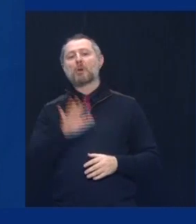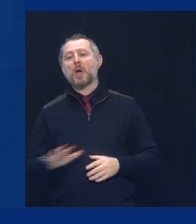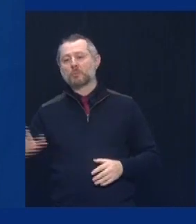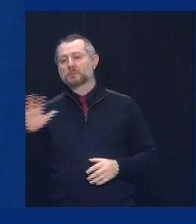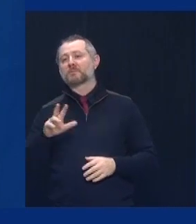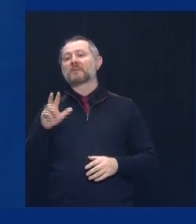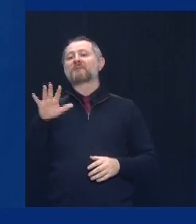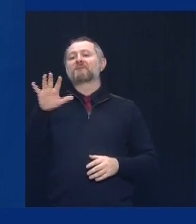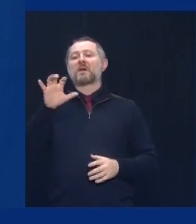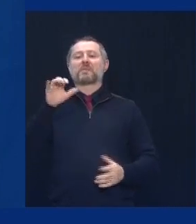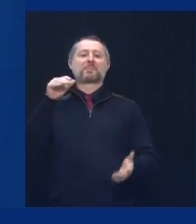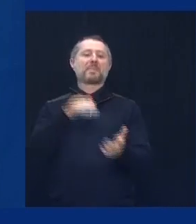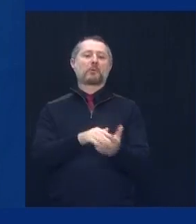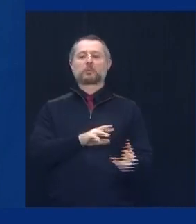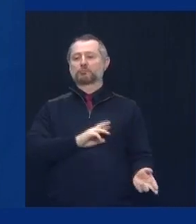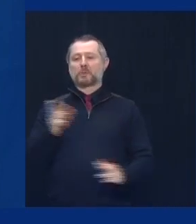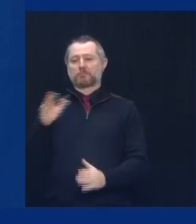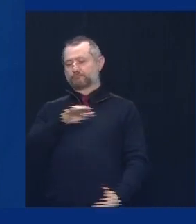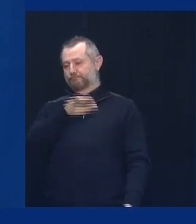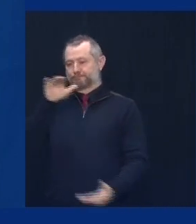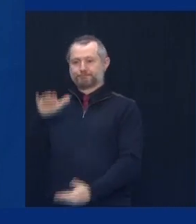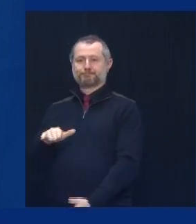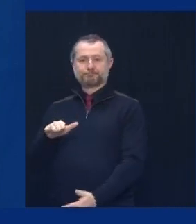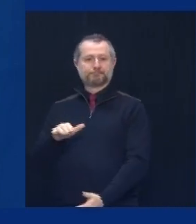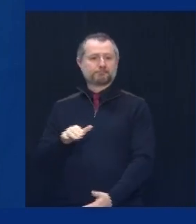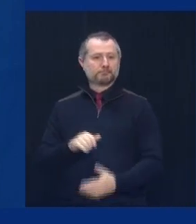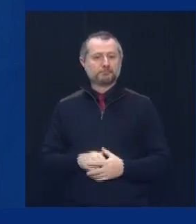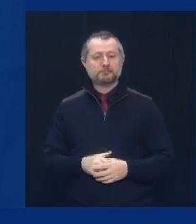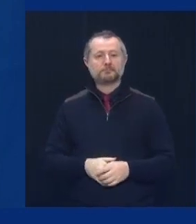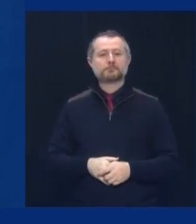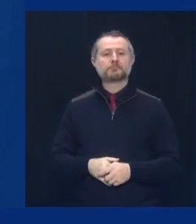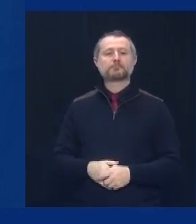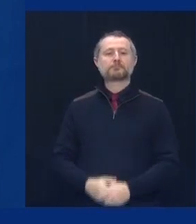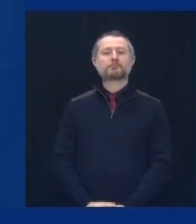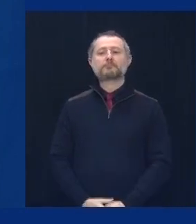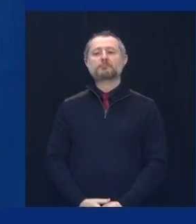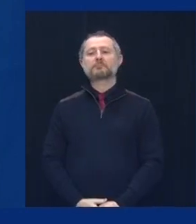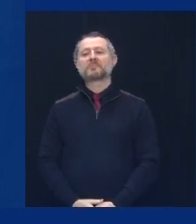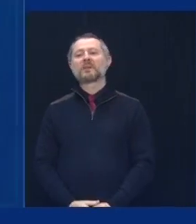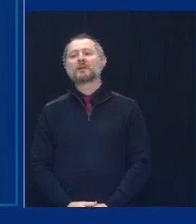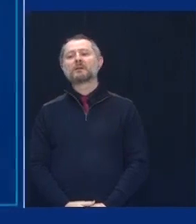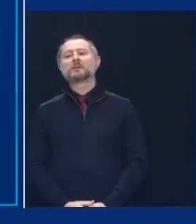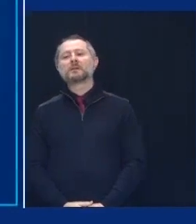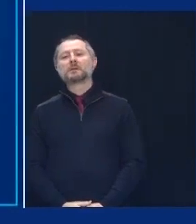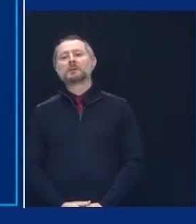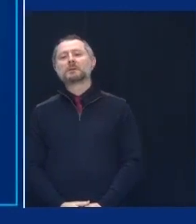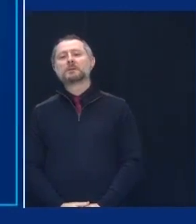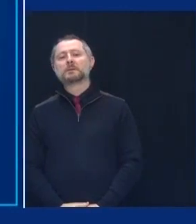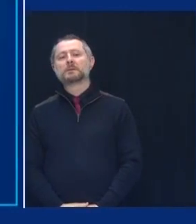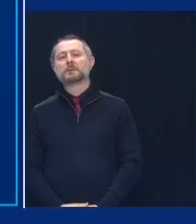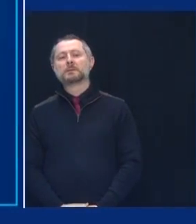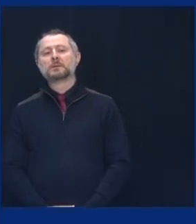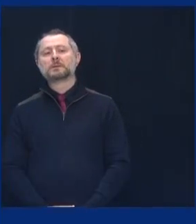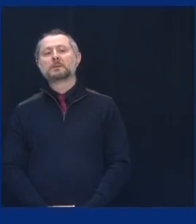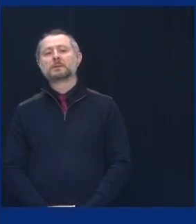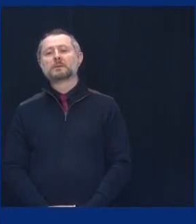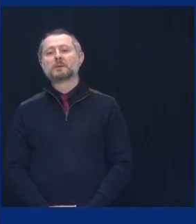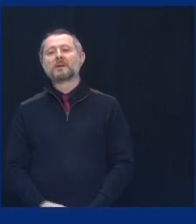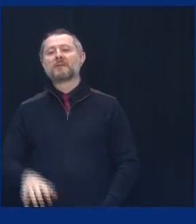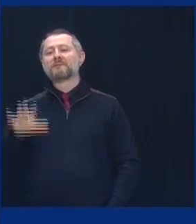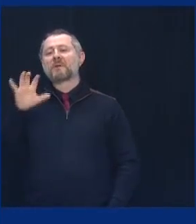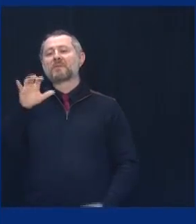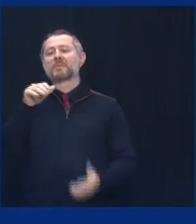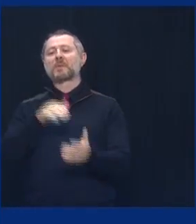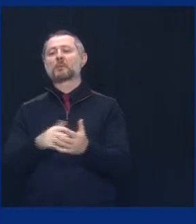500,000 doses, and that's the distribution you just, how far down the list will the 500,000 doses get